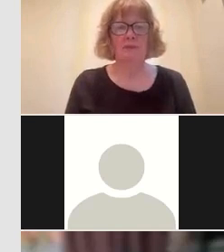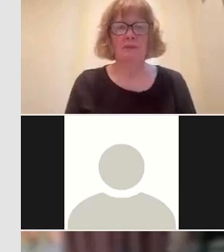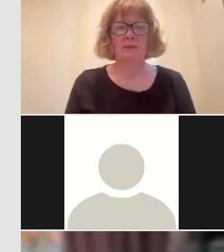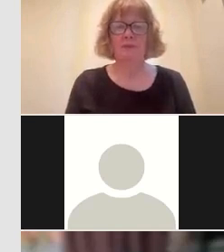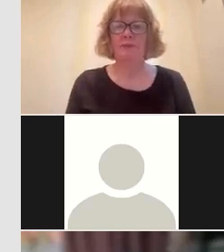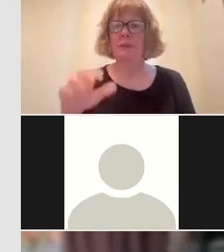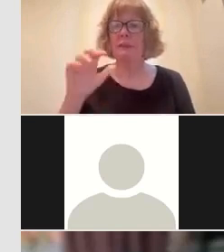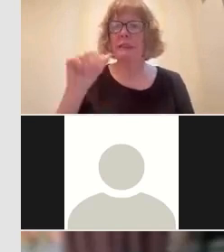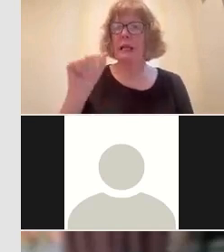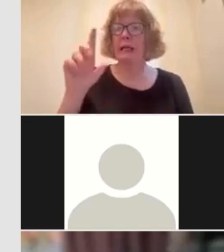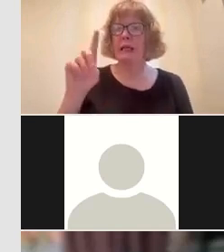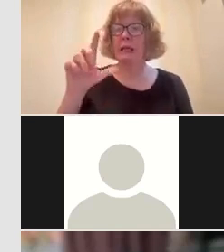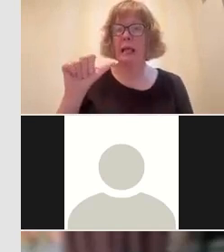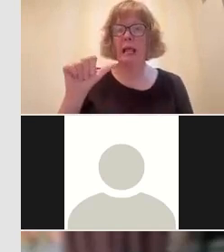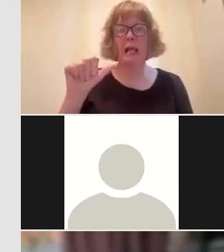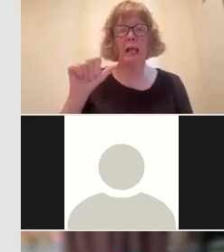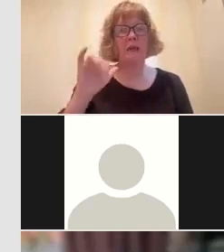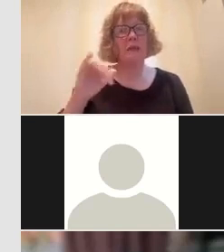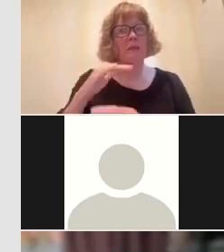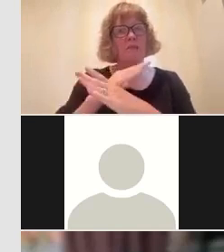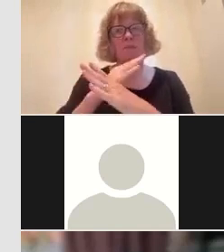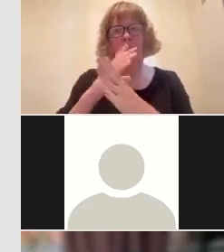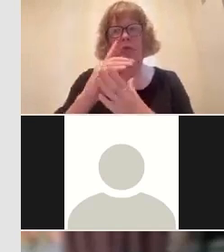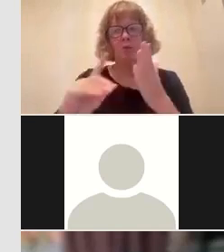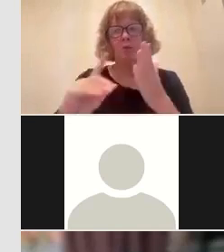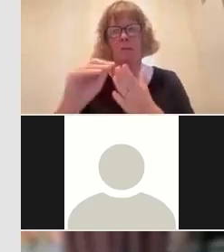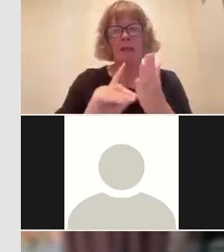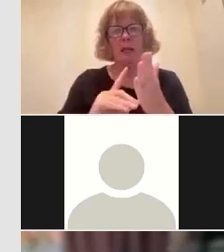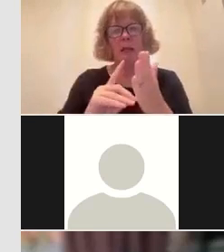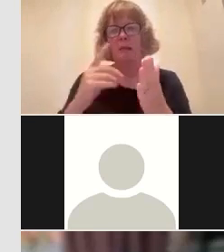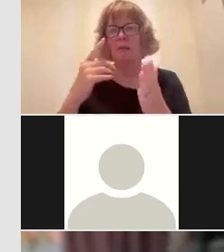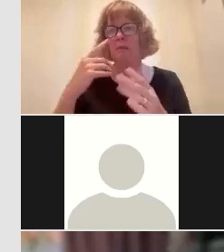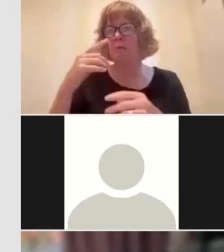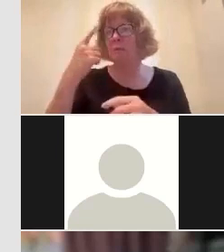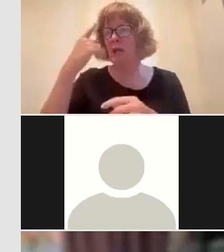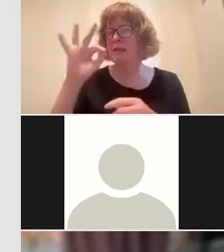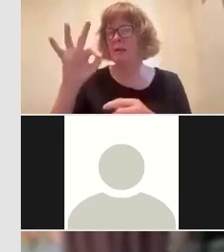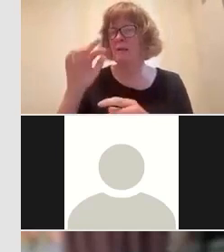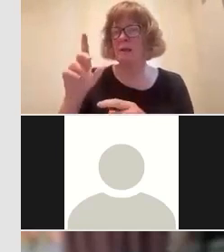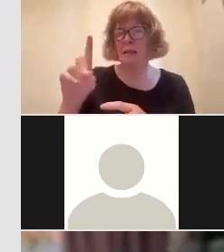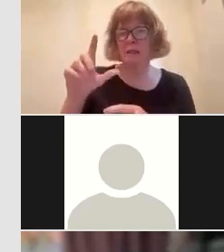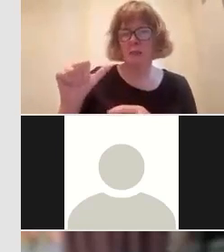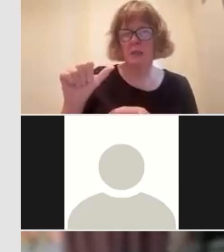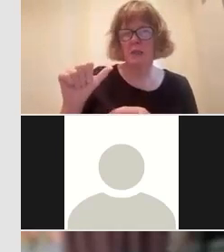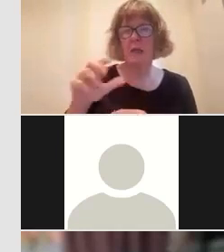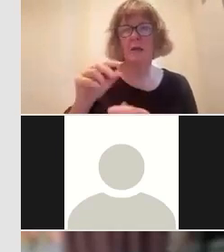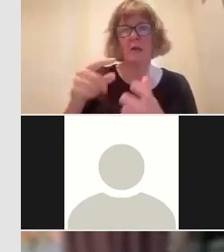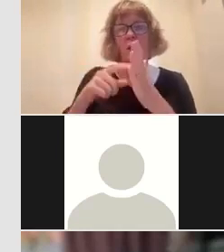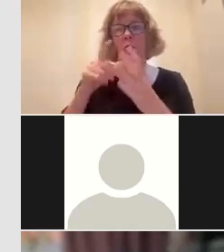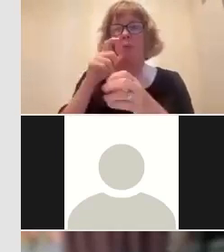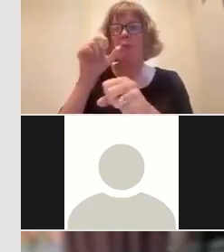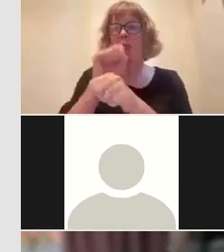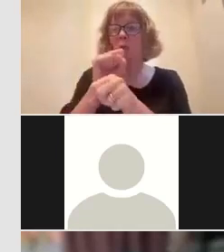The ADA prohibits discrimination on the basis of disability and requires that employers, businesses, and